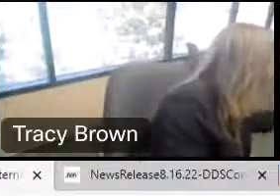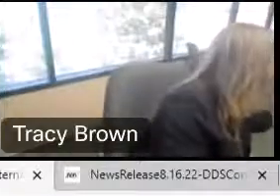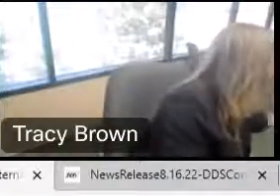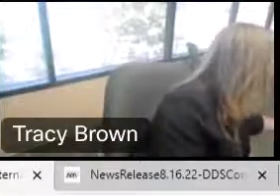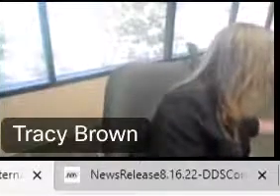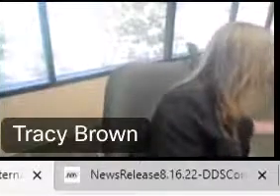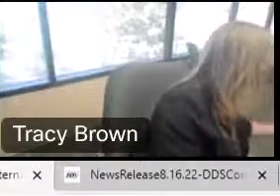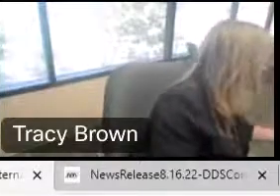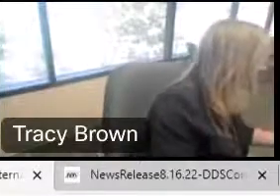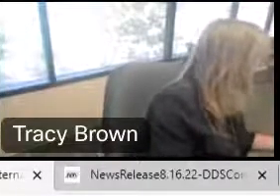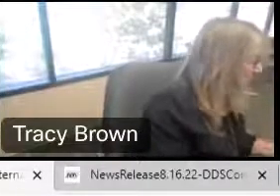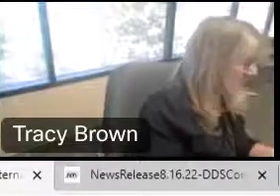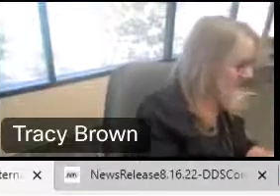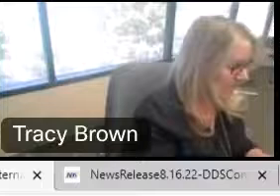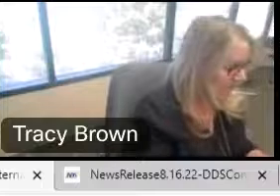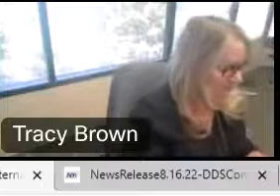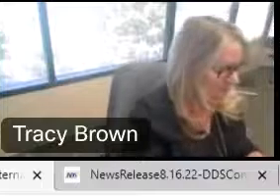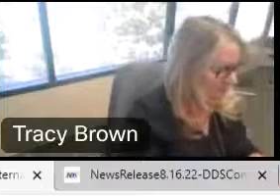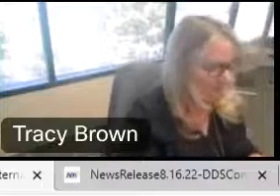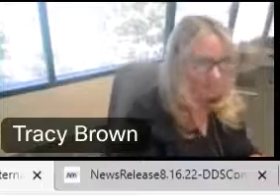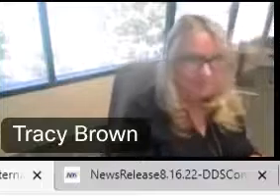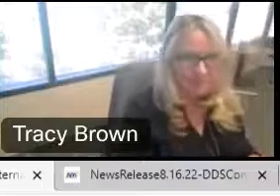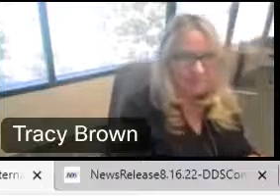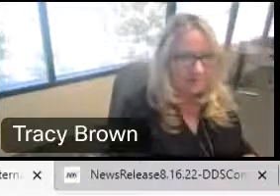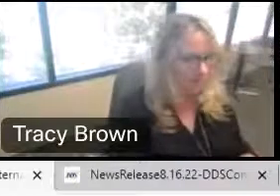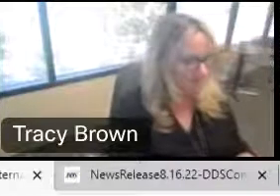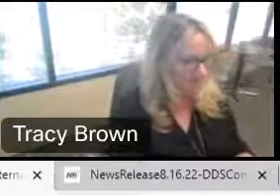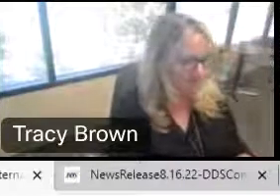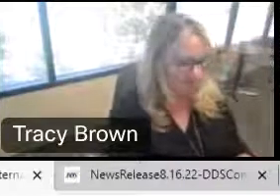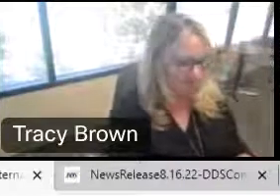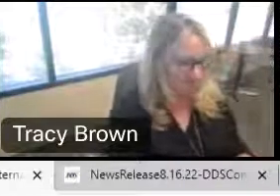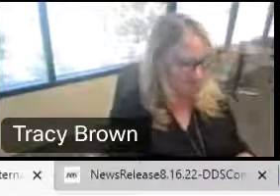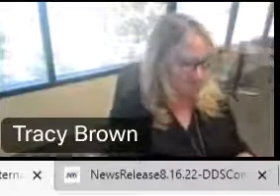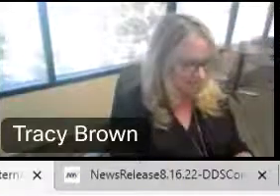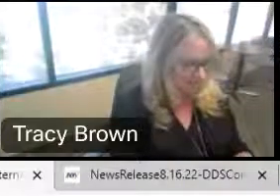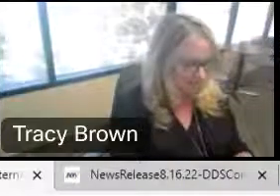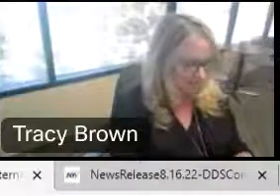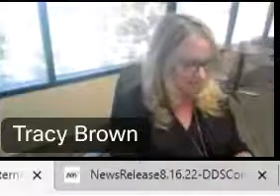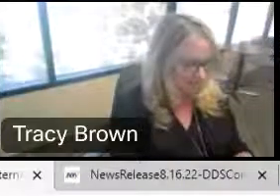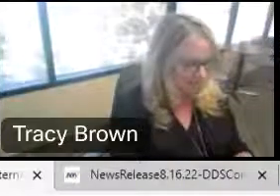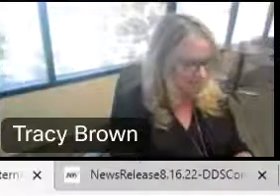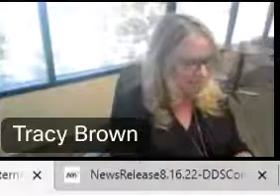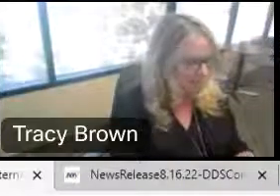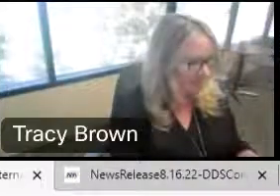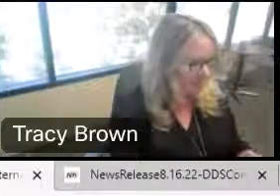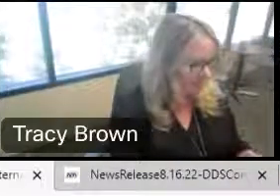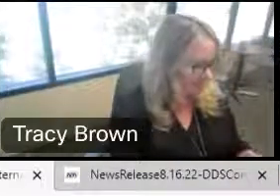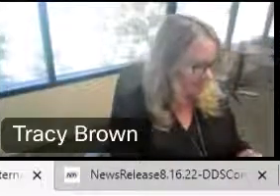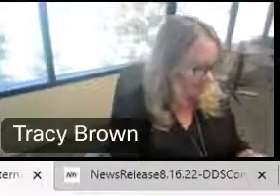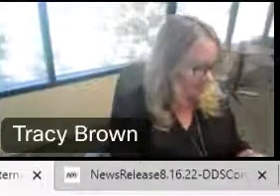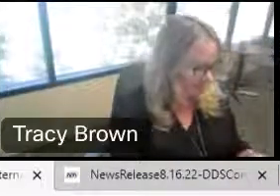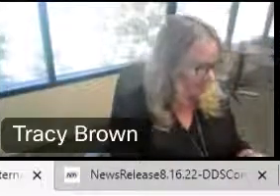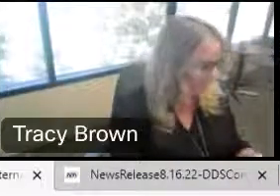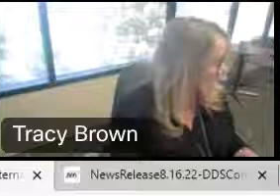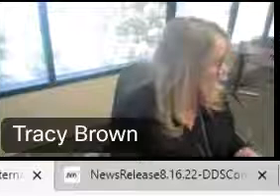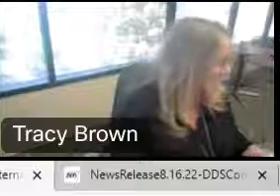sending out this infographic as well that describes why we feel like it's so important that we get these IPP addendum meetings